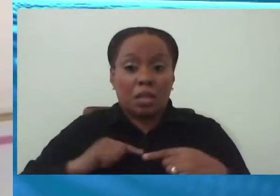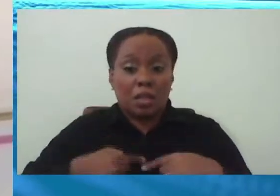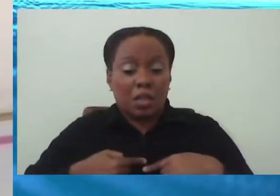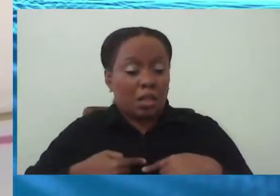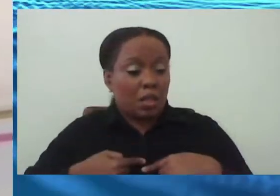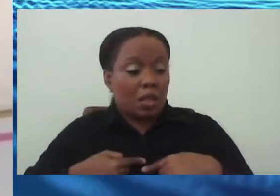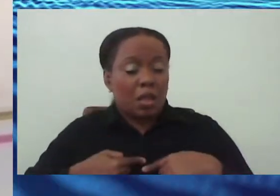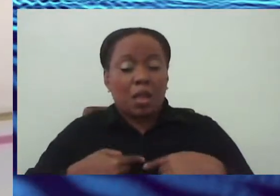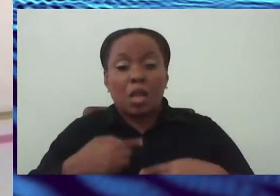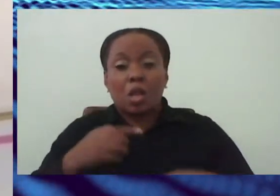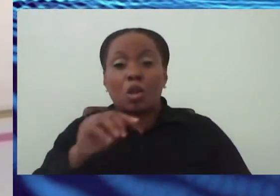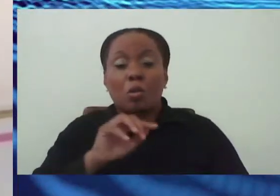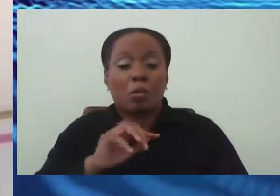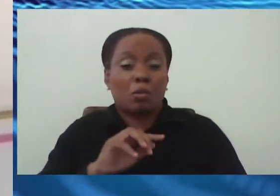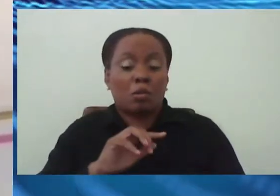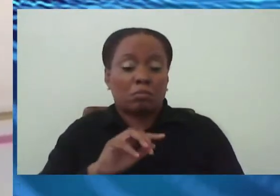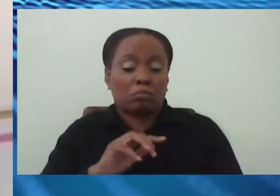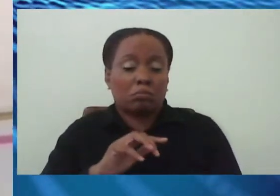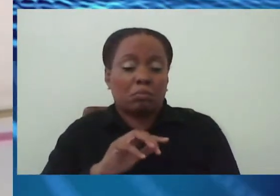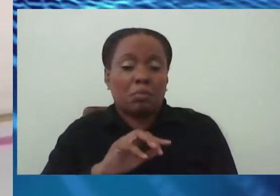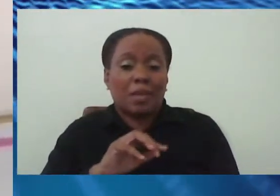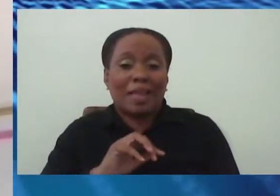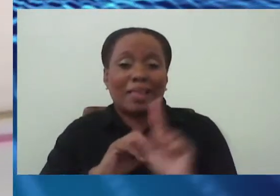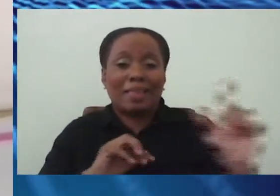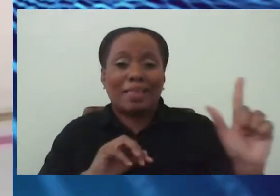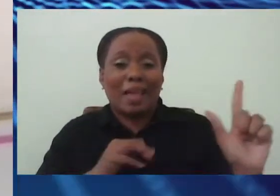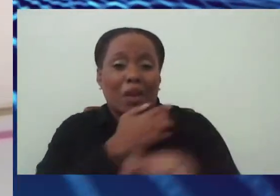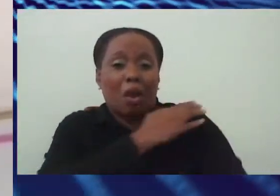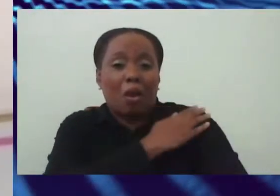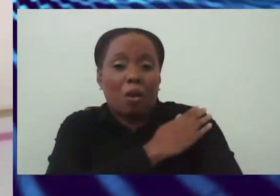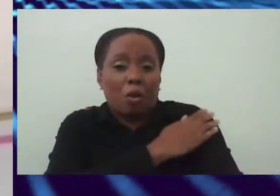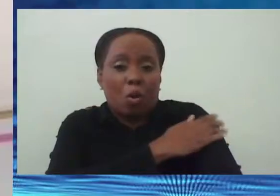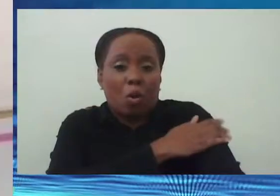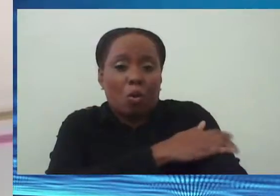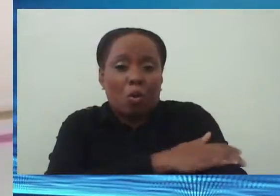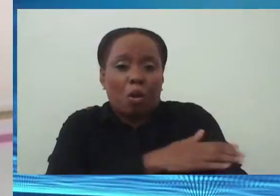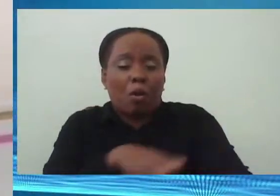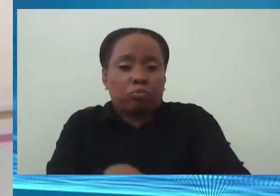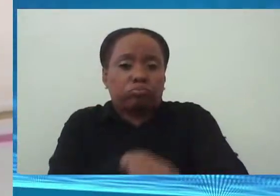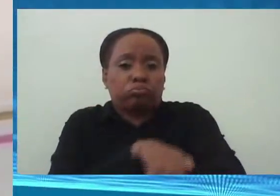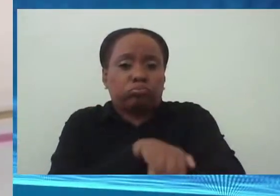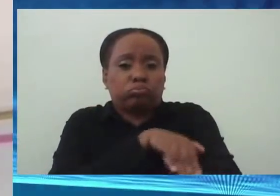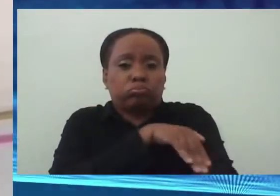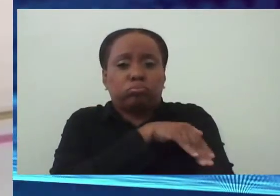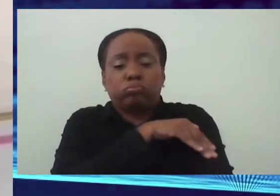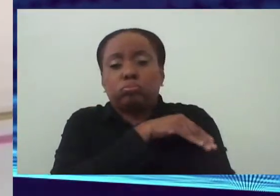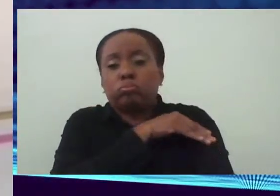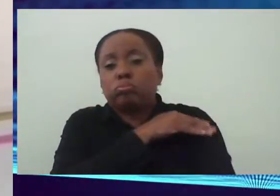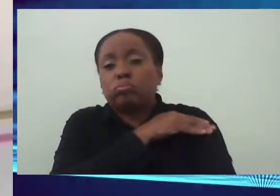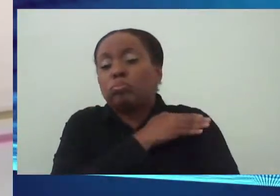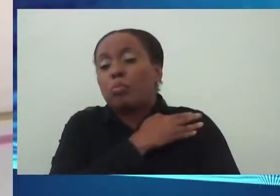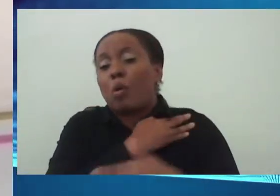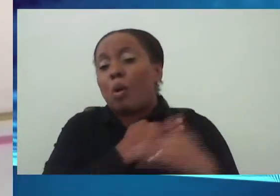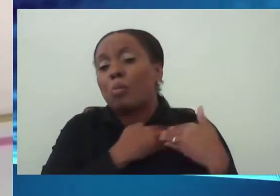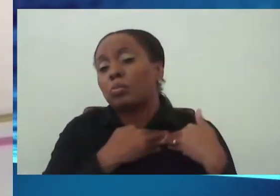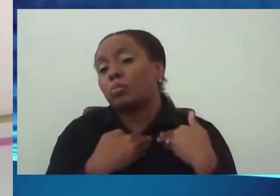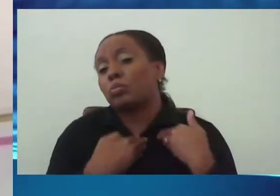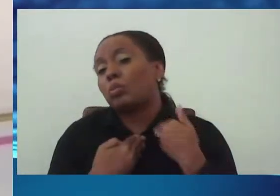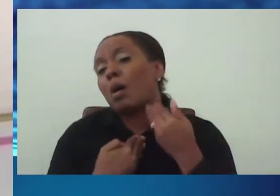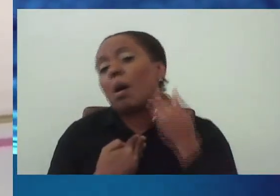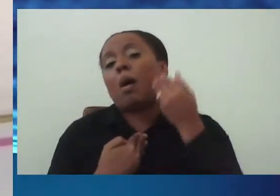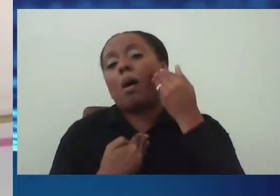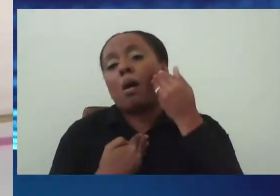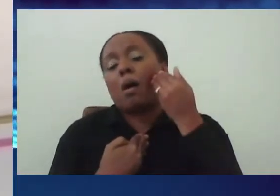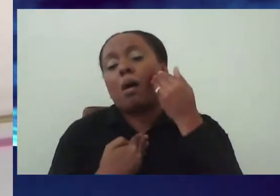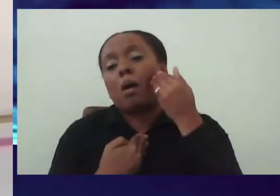etc. That might signal, maybe some pain that might be originating from the heart region. But if you have